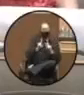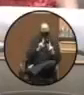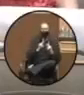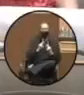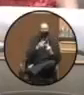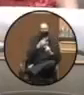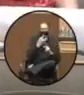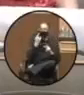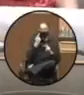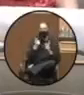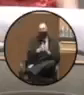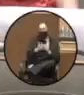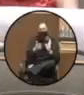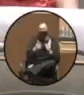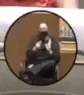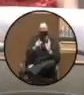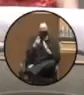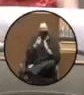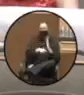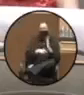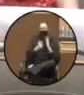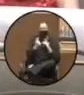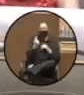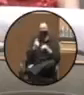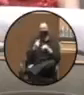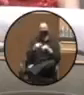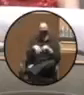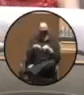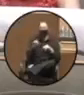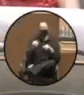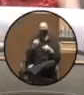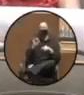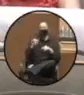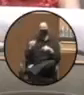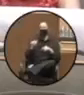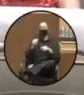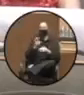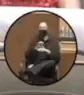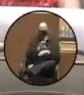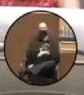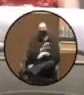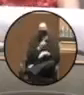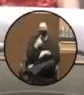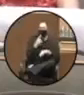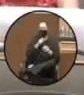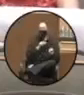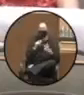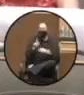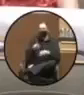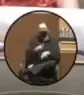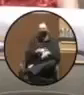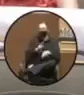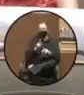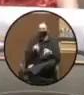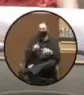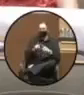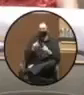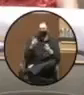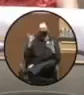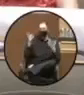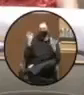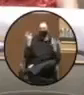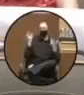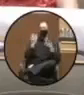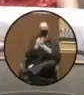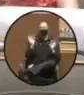illegal. Article 1, Section 23 of the Florida Constitution states, every natural person has the right to be let alone and